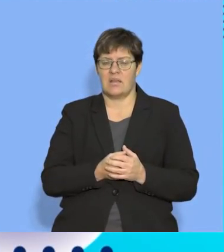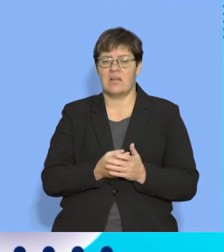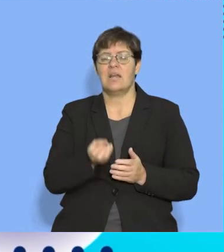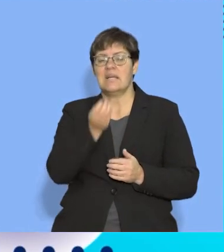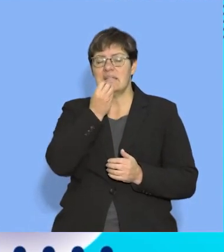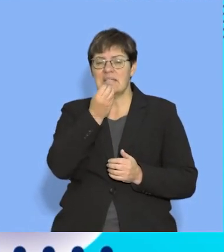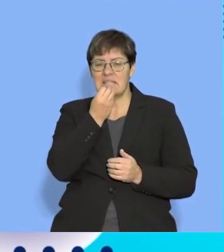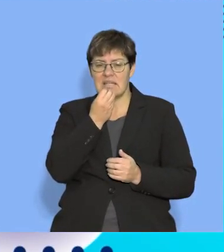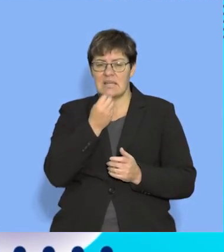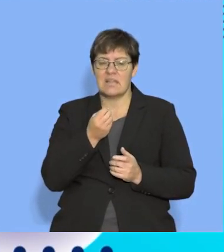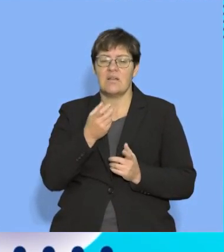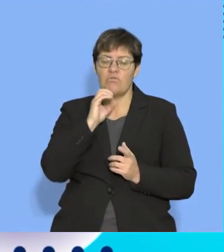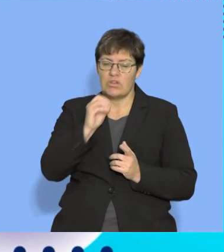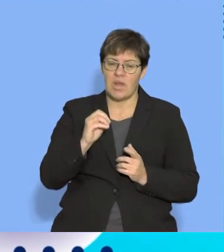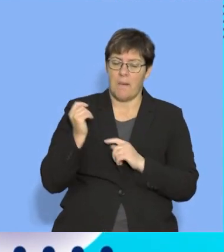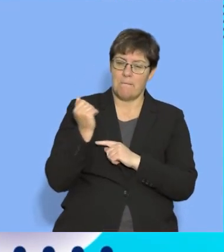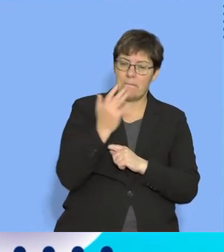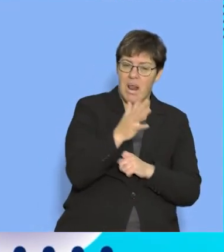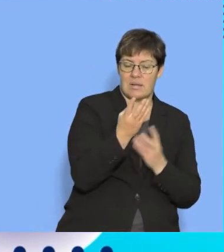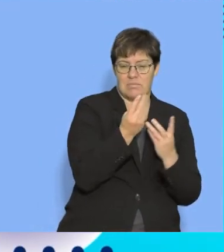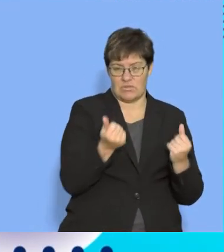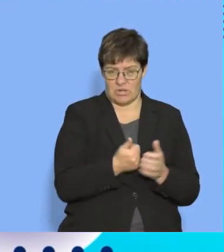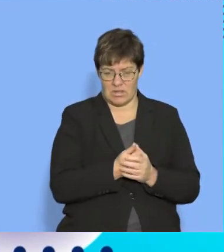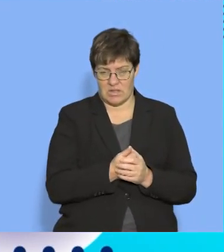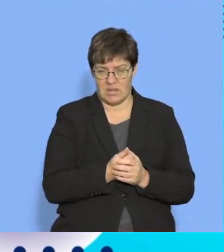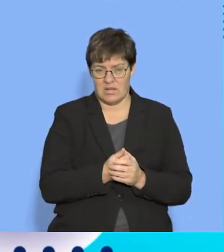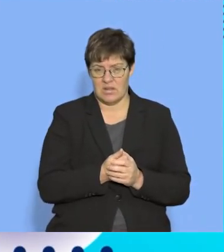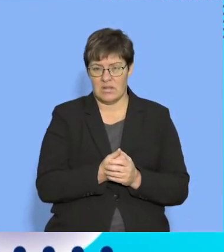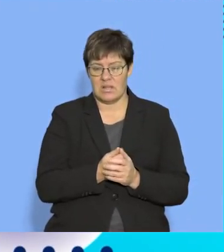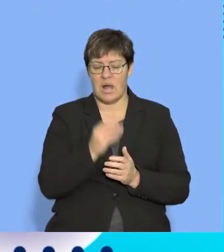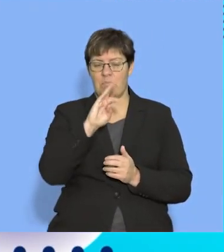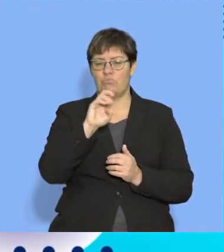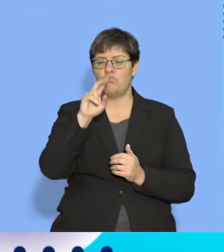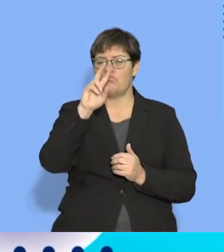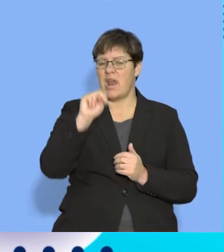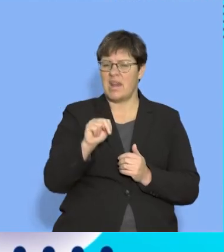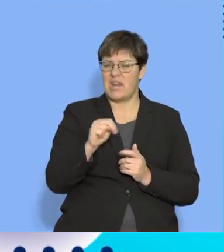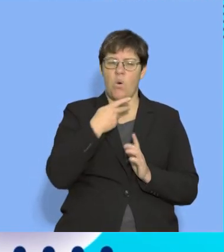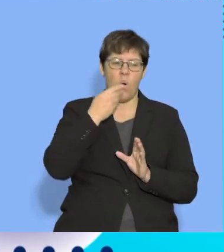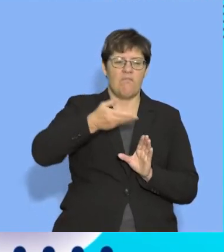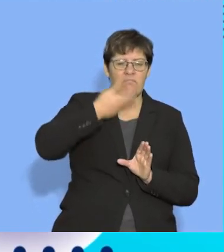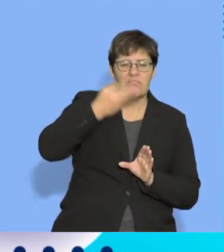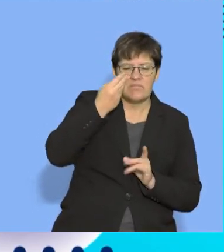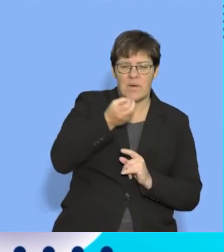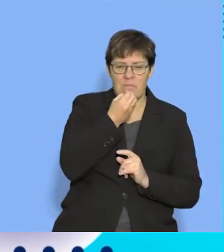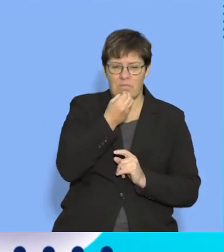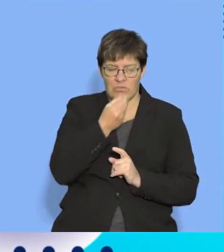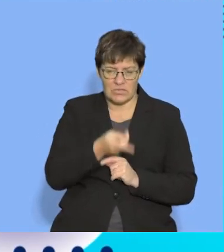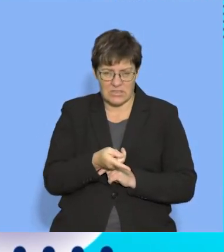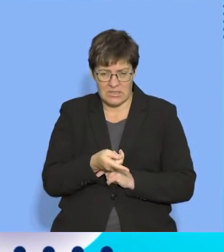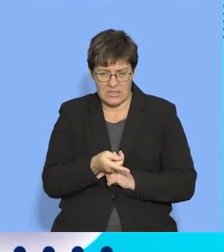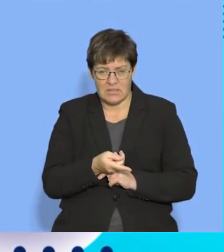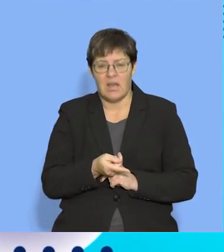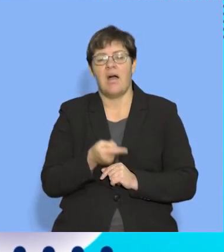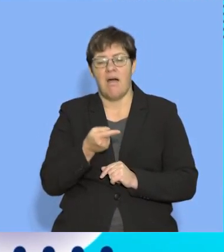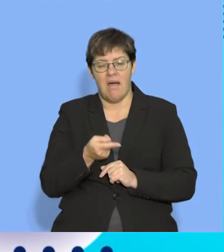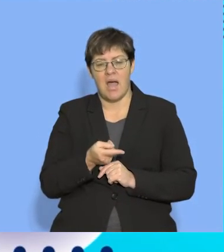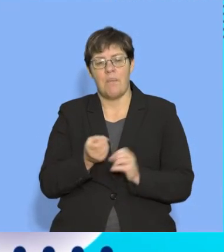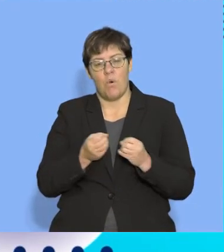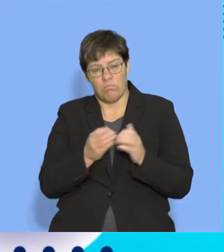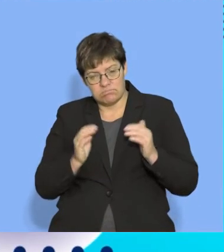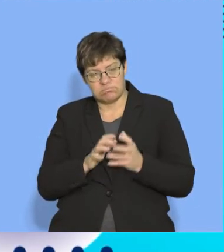from? Roughage comes from a diet which is rich in plant material. When you're having your bran flakes and your cereals in the morning,